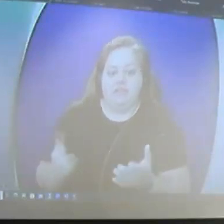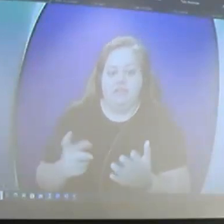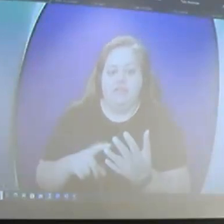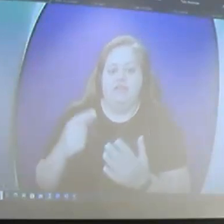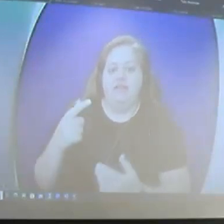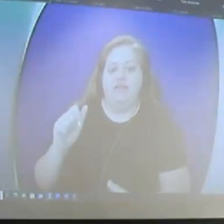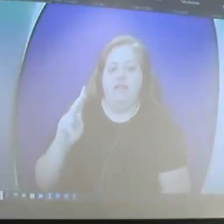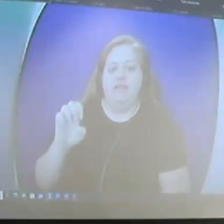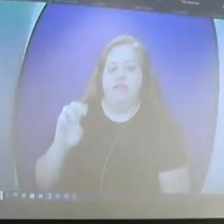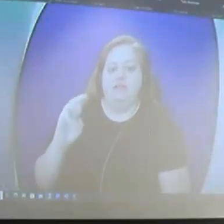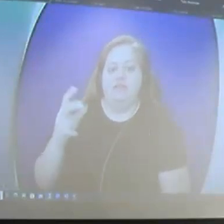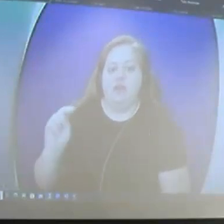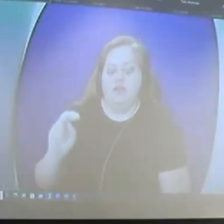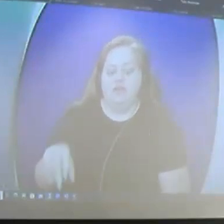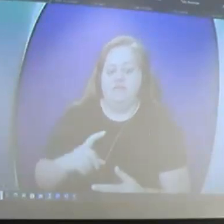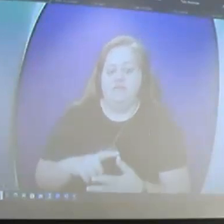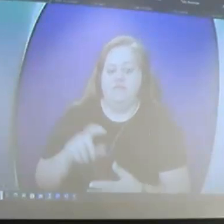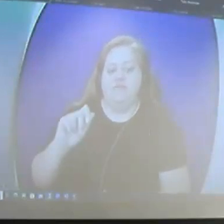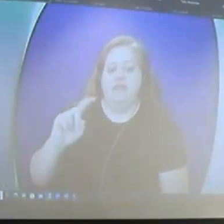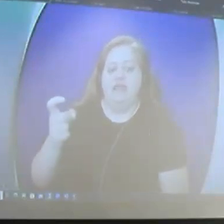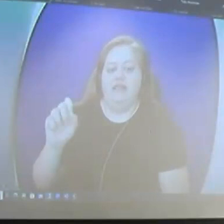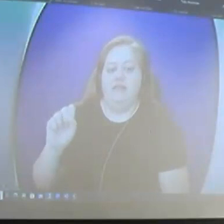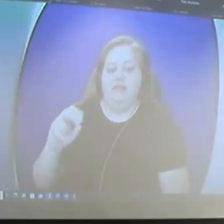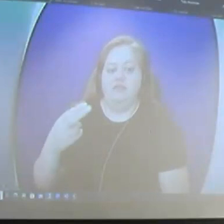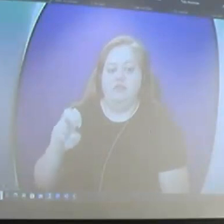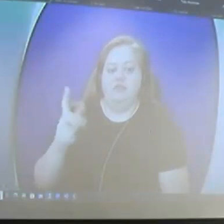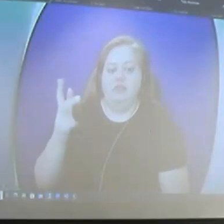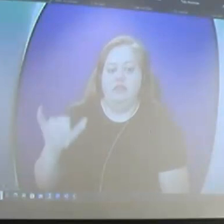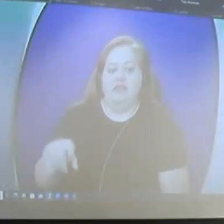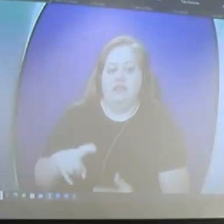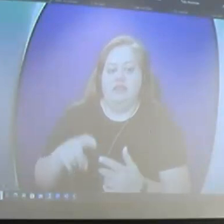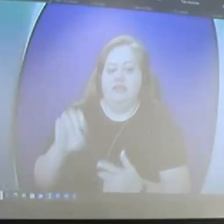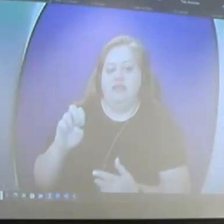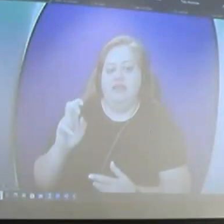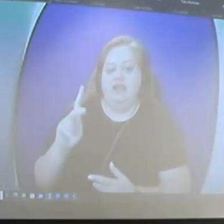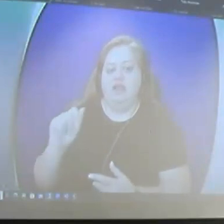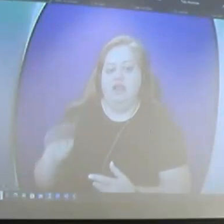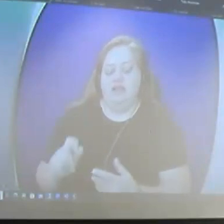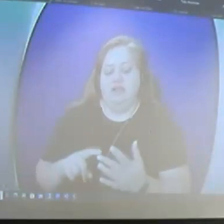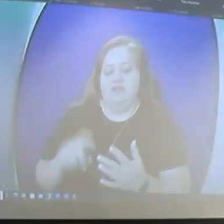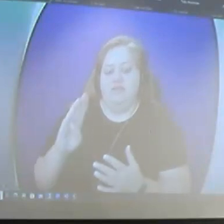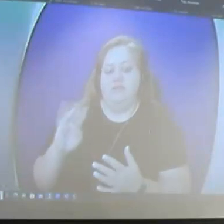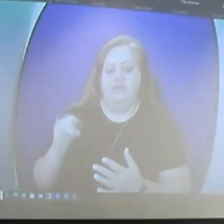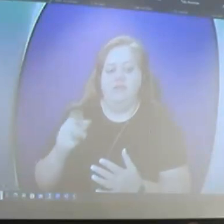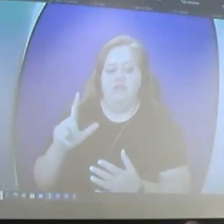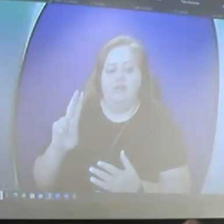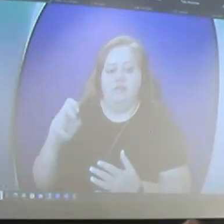Present. Alex Shuley. Here. Erica Strasburger. Here. BJ McFadden.